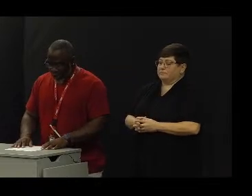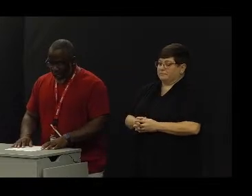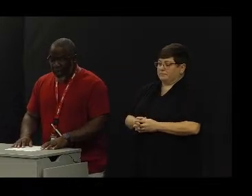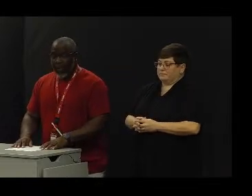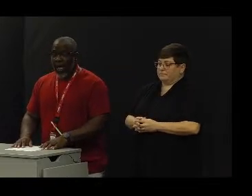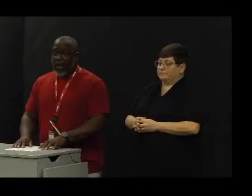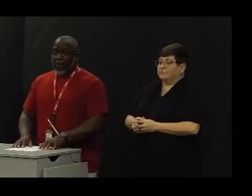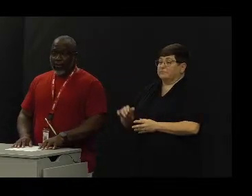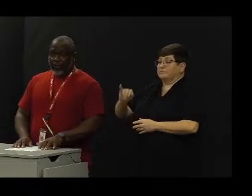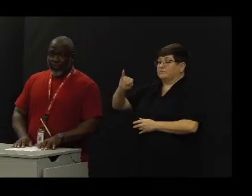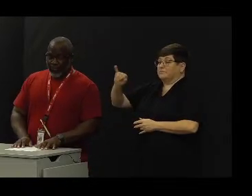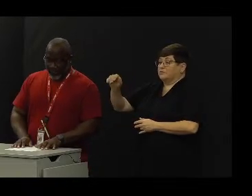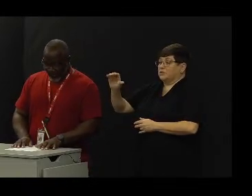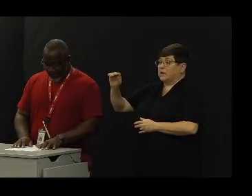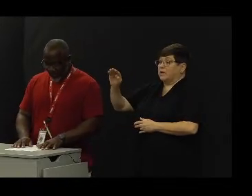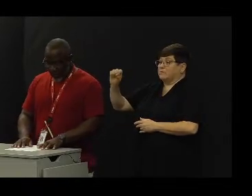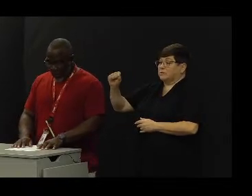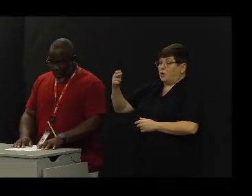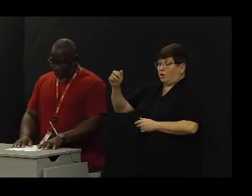Jacobs Hall.